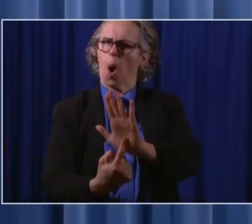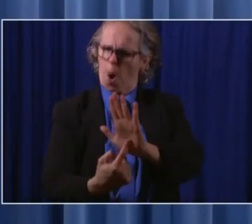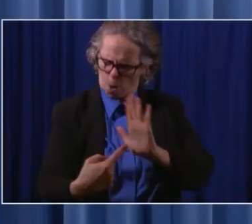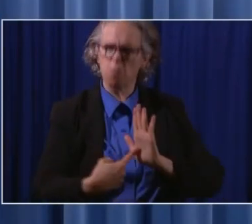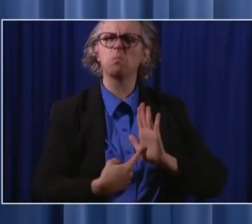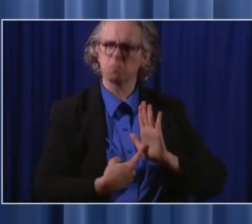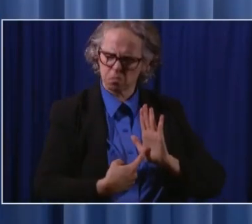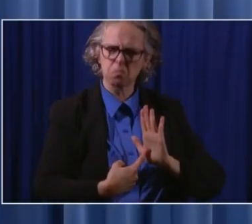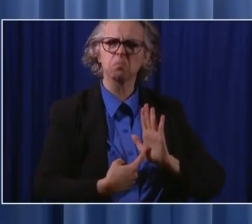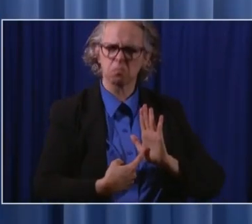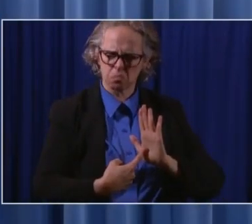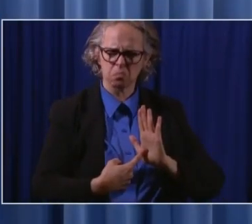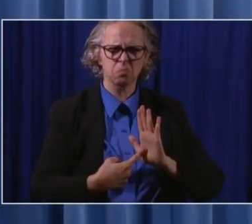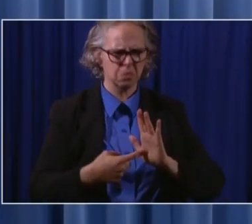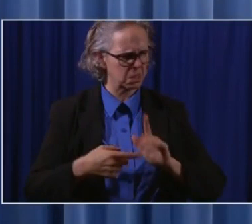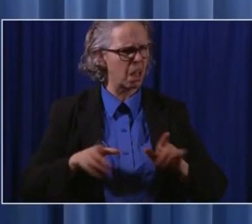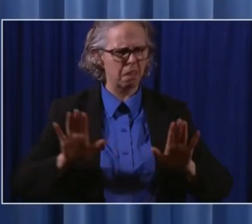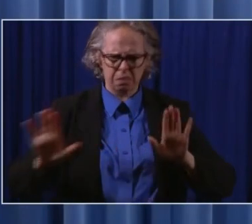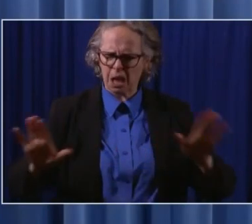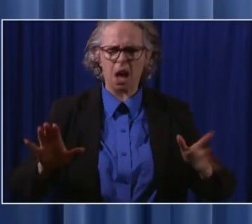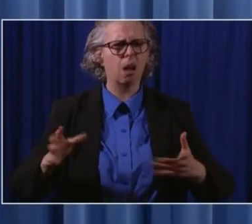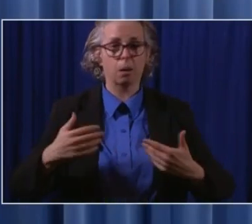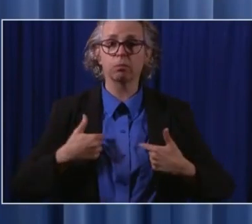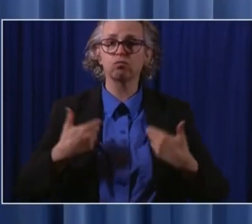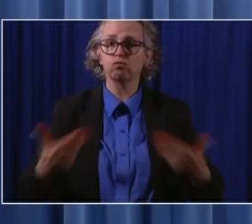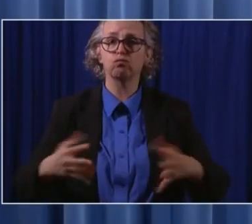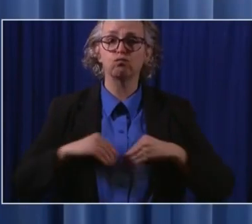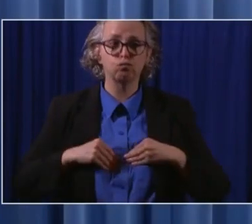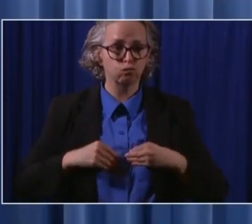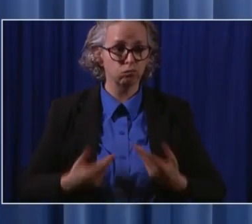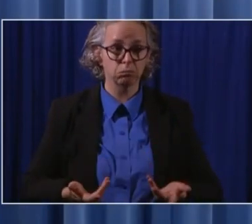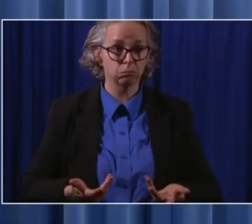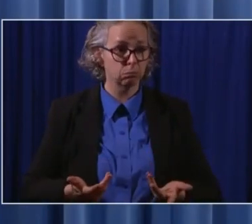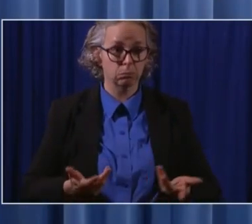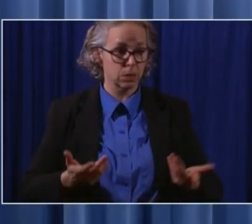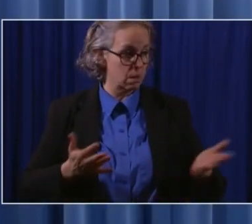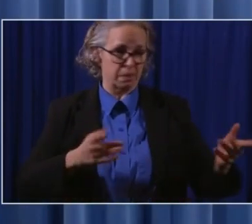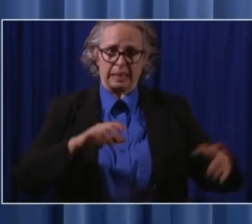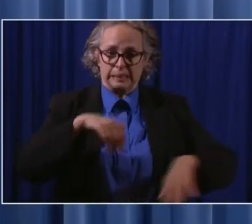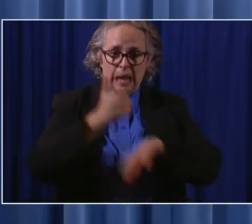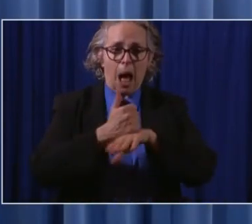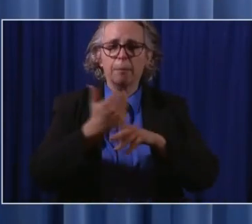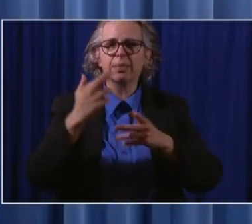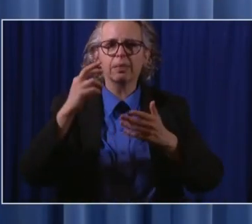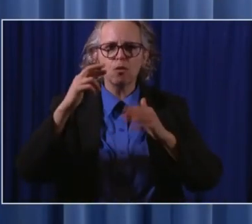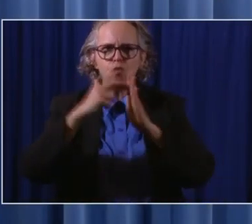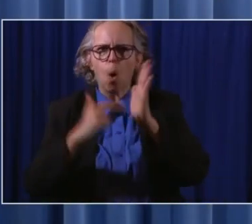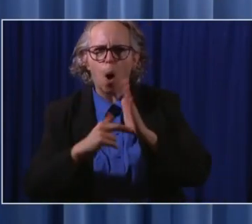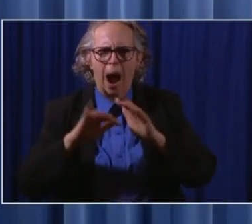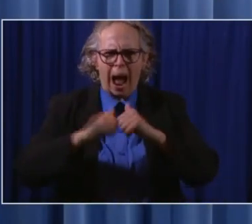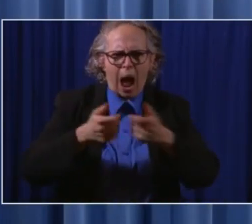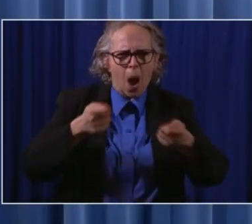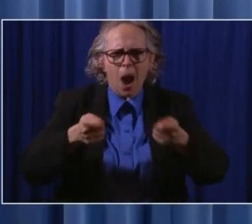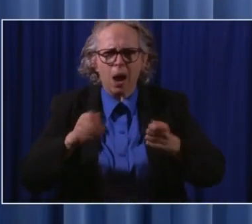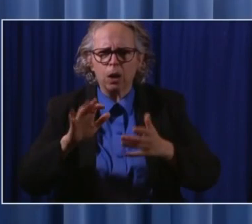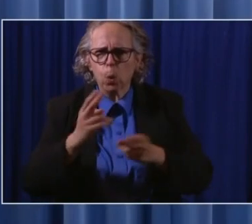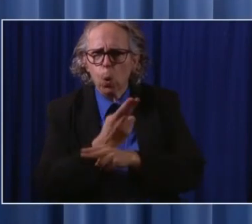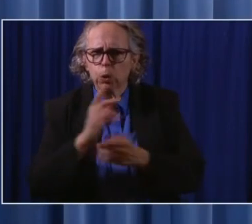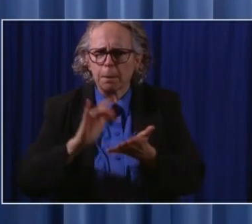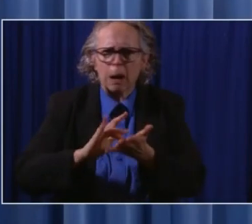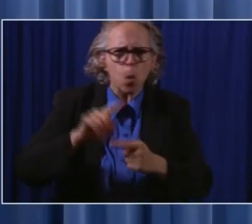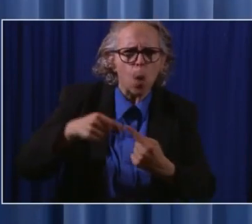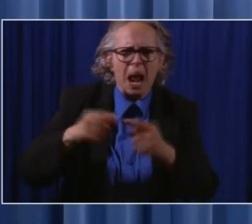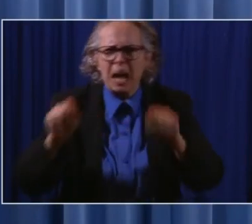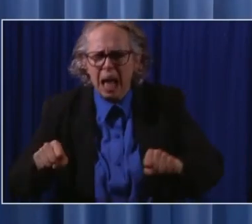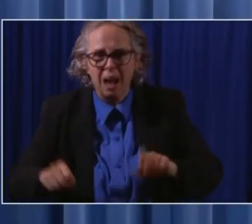problem with them issuing those regulations. But what we did not see in this